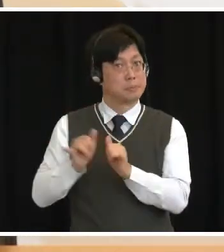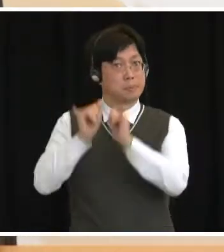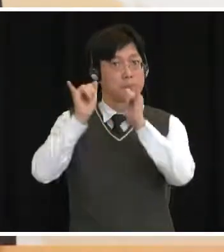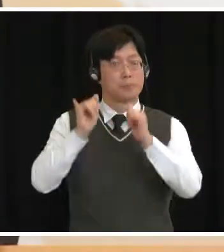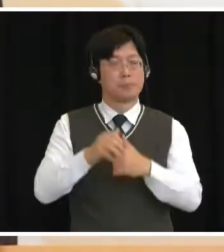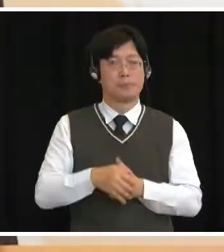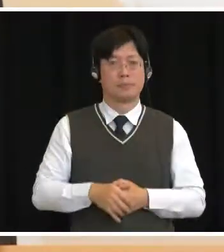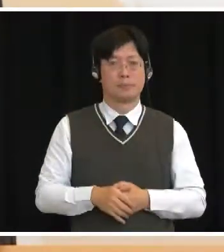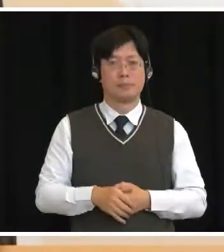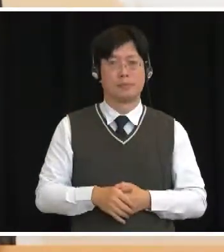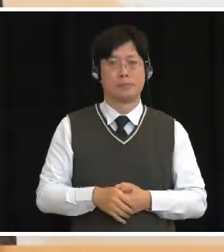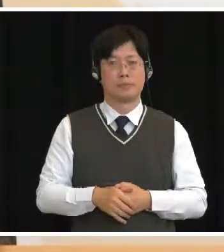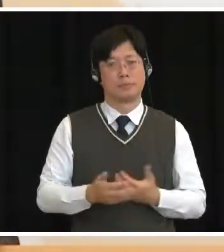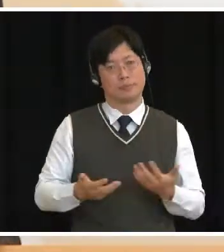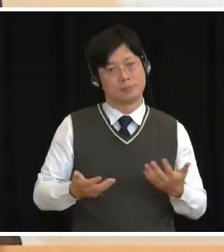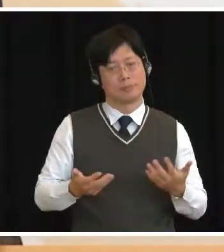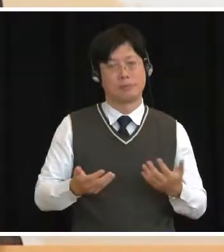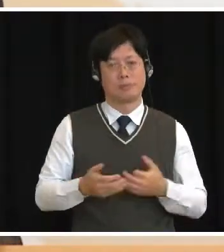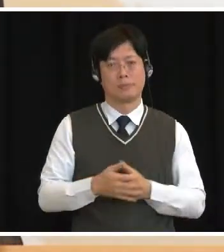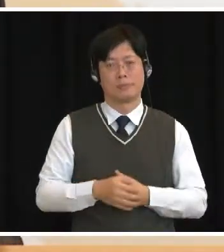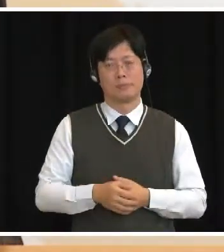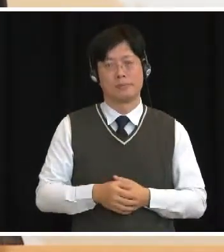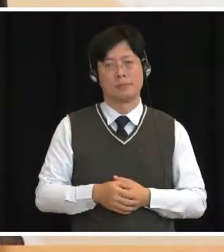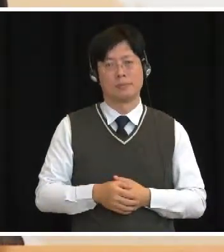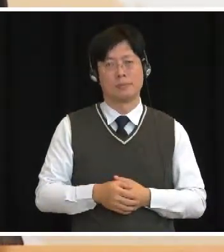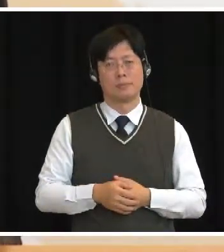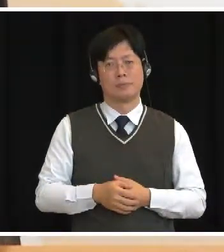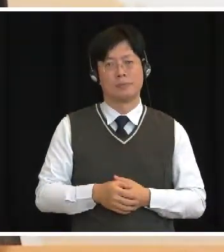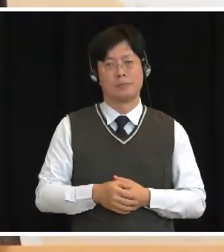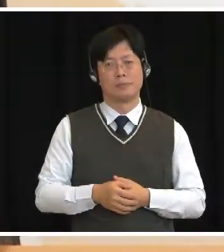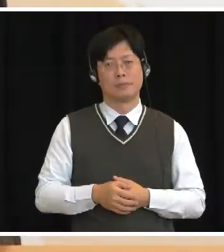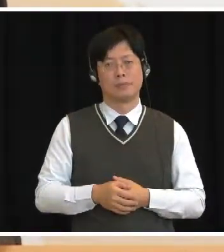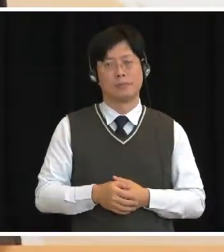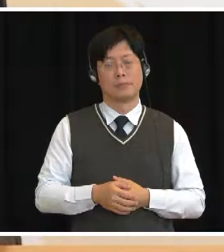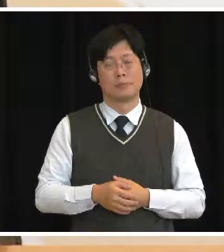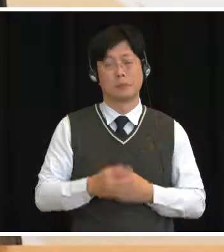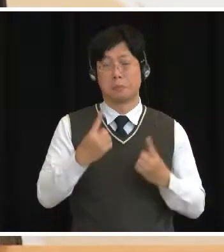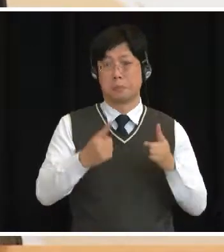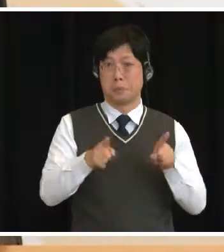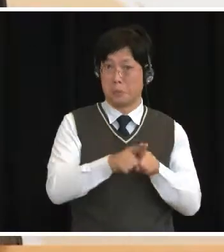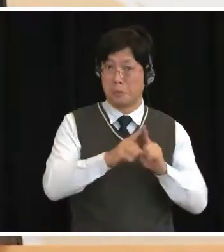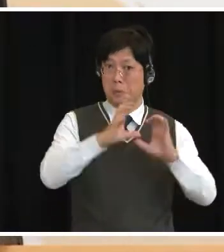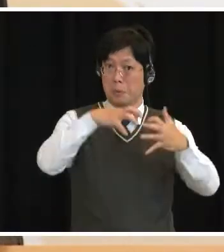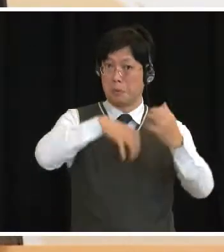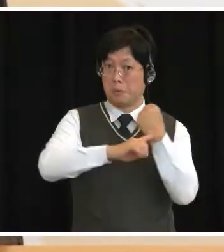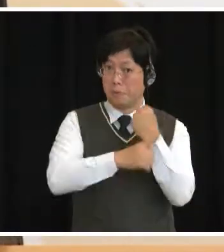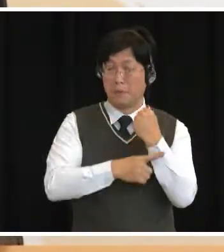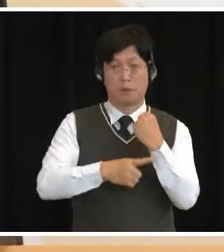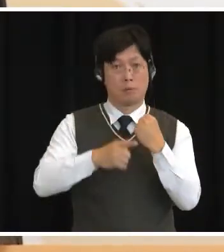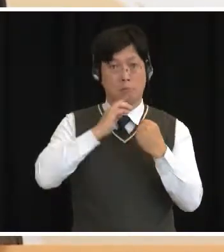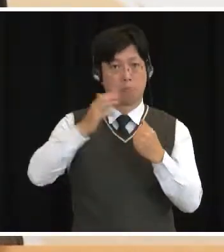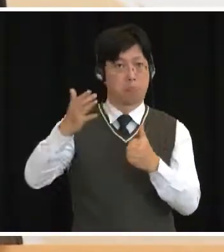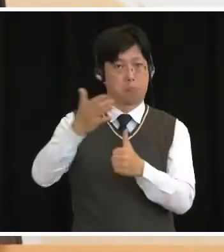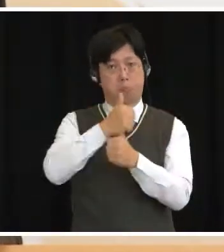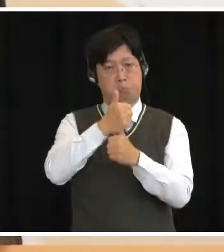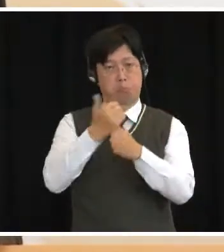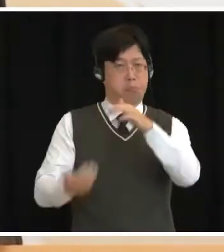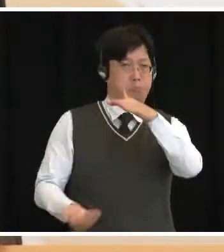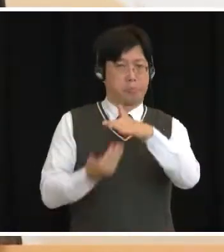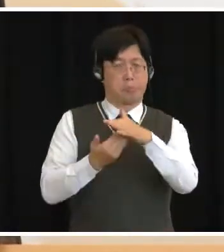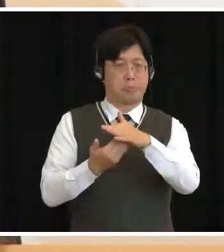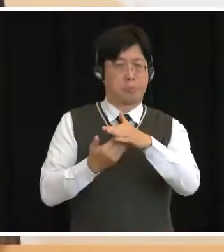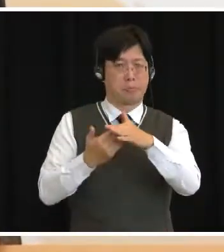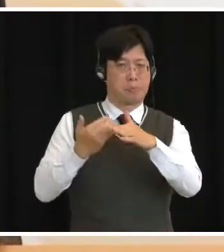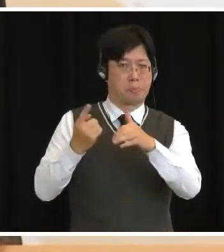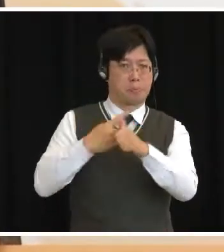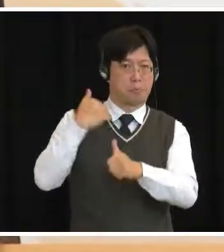something of a higher level than domestic laws in general. But nevertheless, good to know that there is a